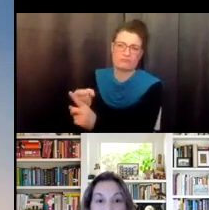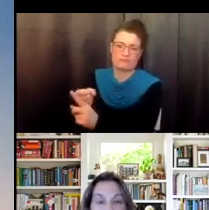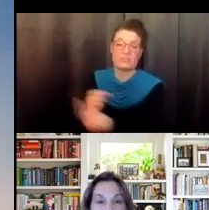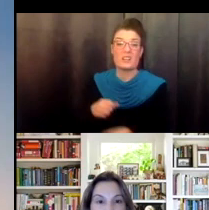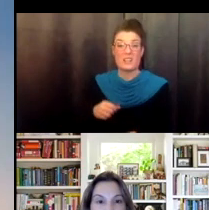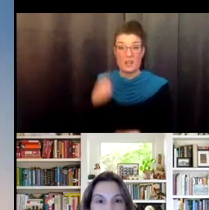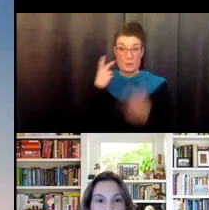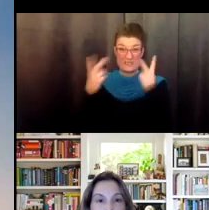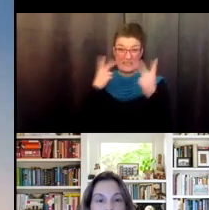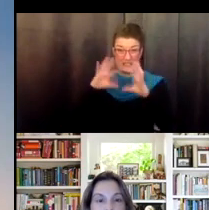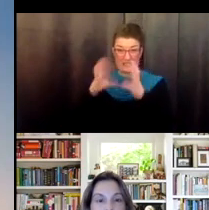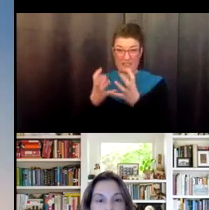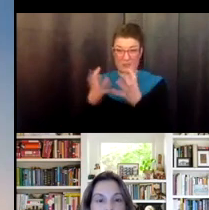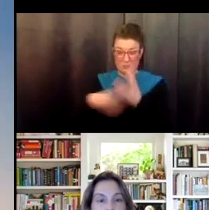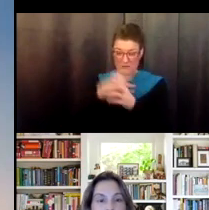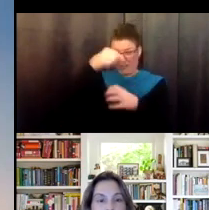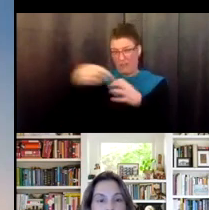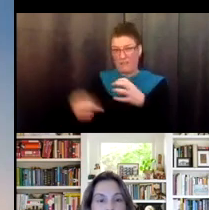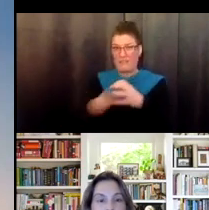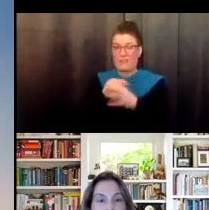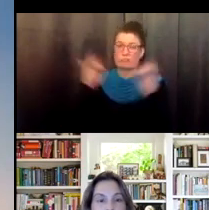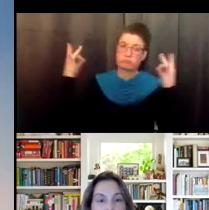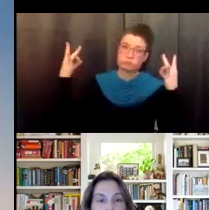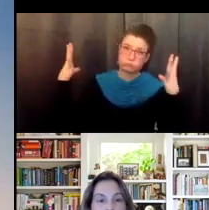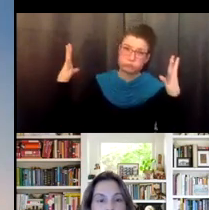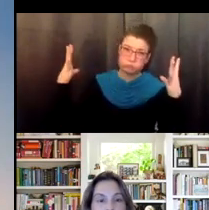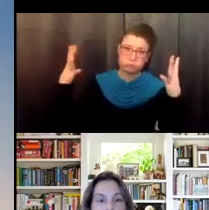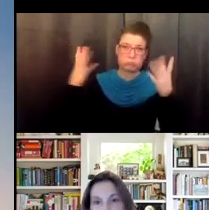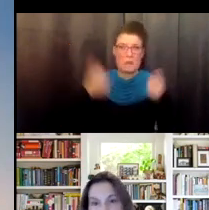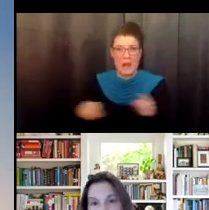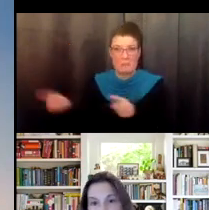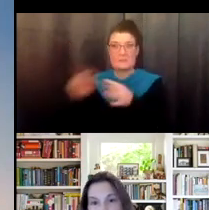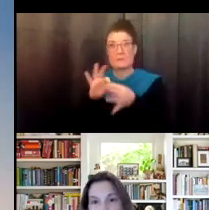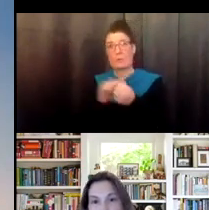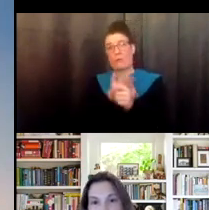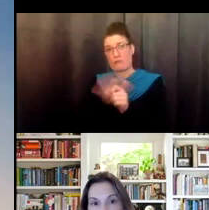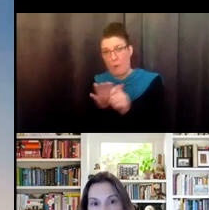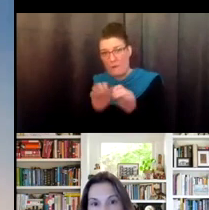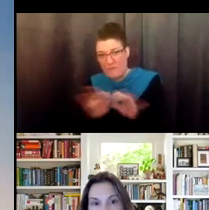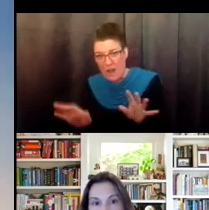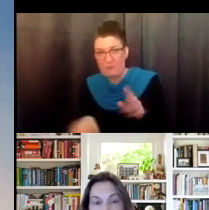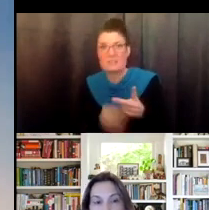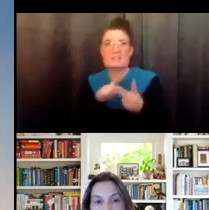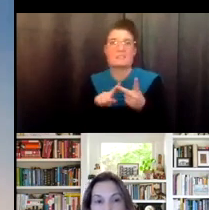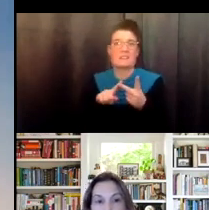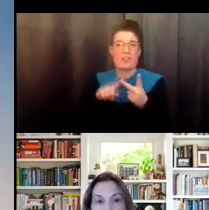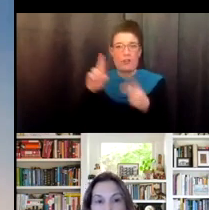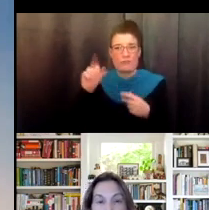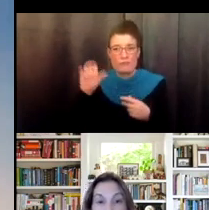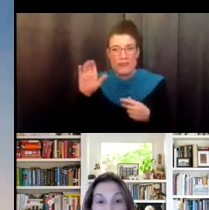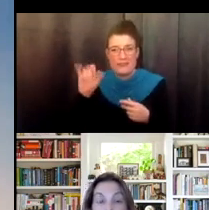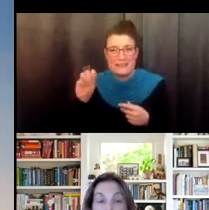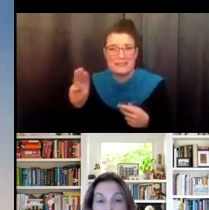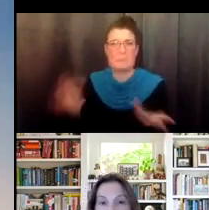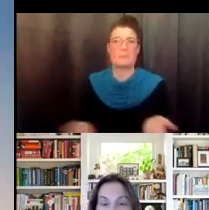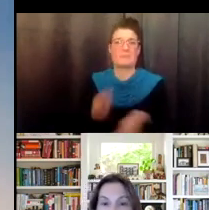catastrophic occurrences around the coronavirus pandemic and racism and income inequality,